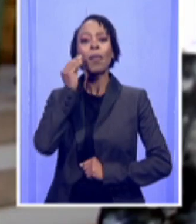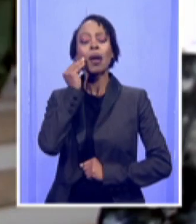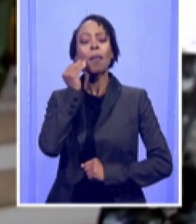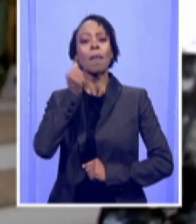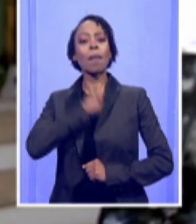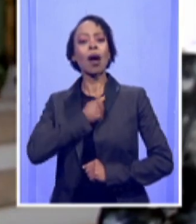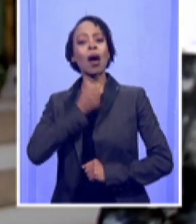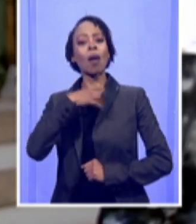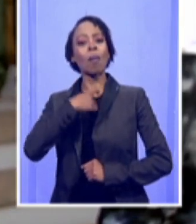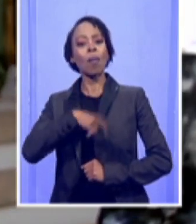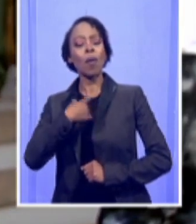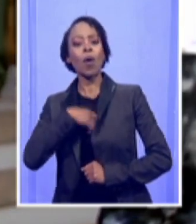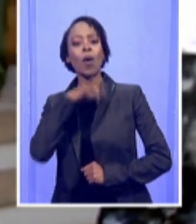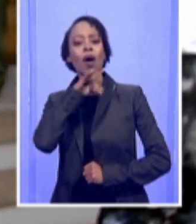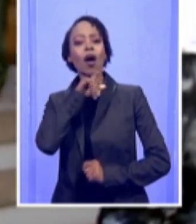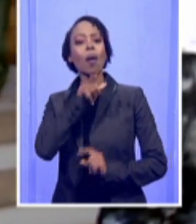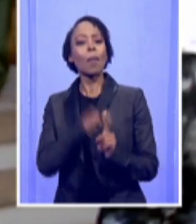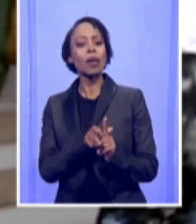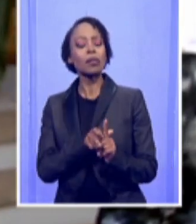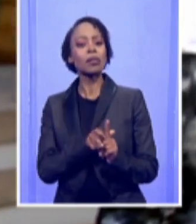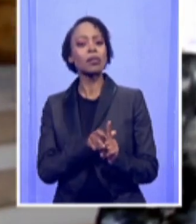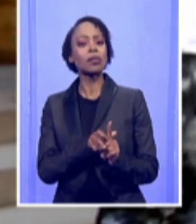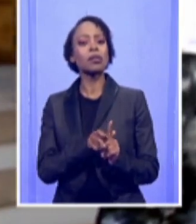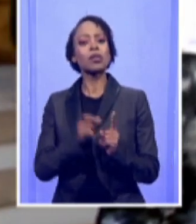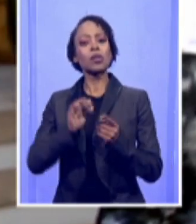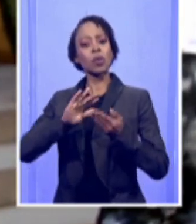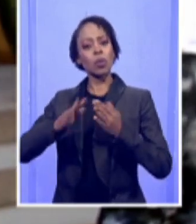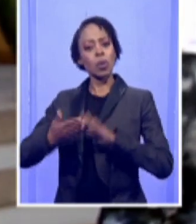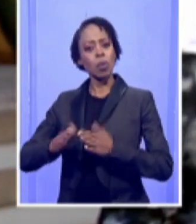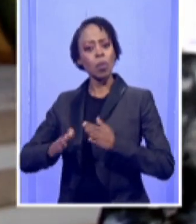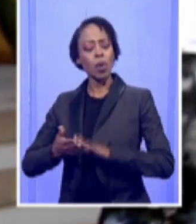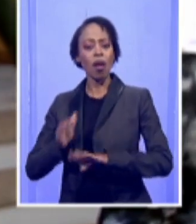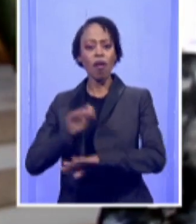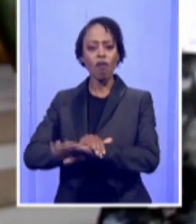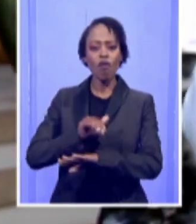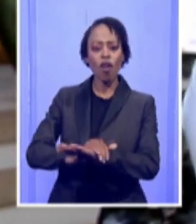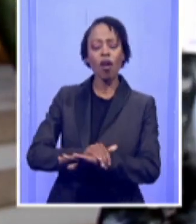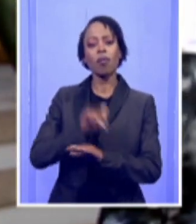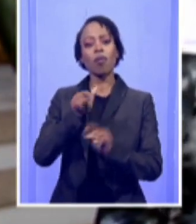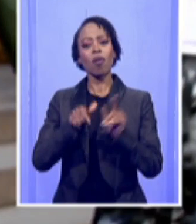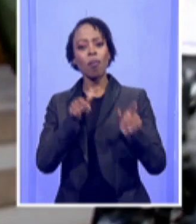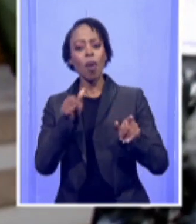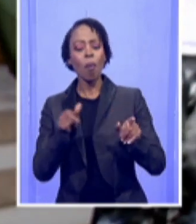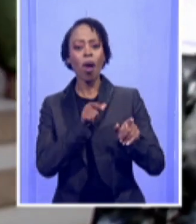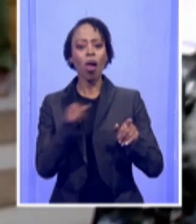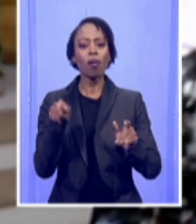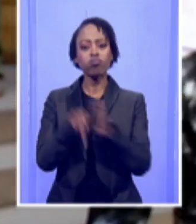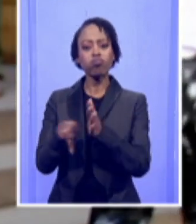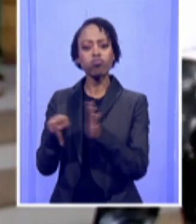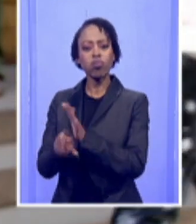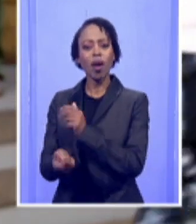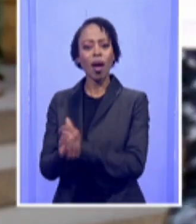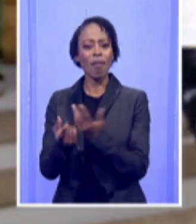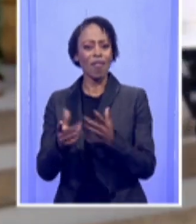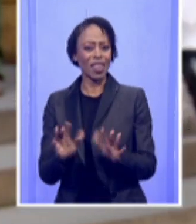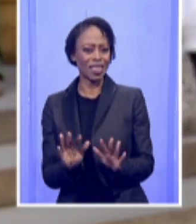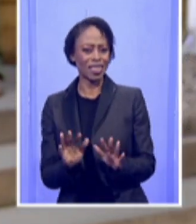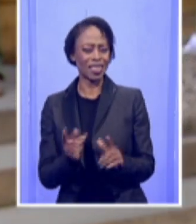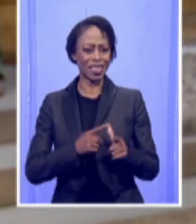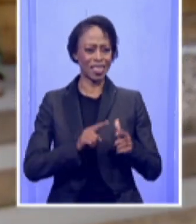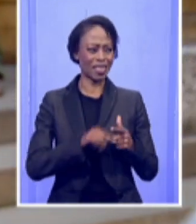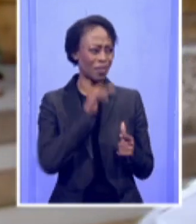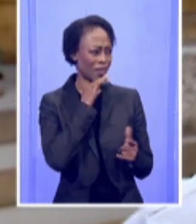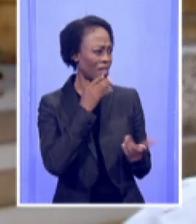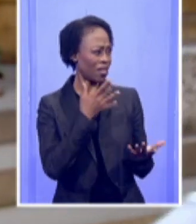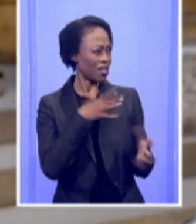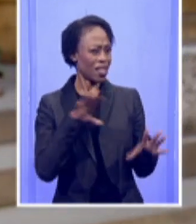as, his experience in a community where his friends and people in his community have been murdered, then suddenly it's dismissed